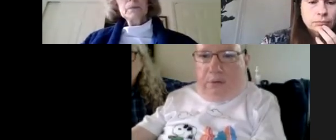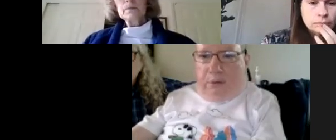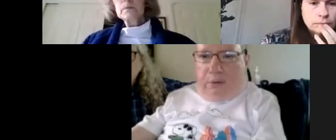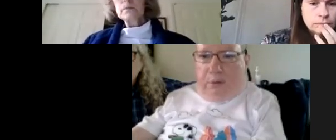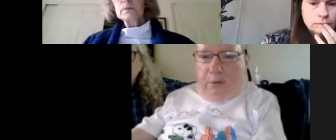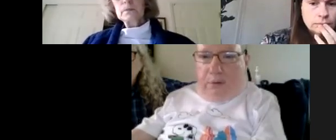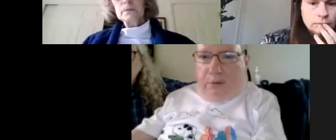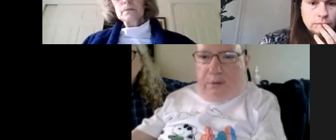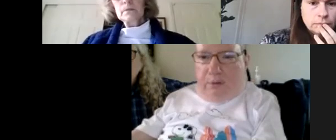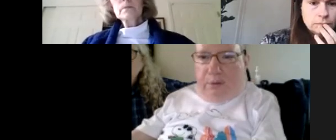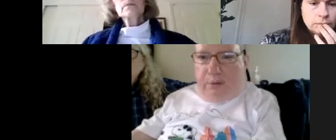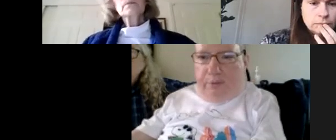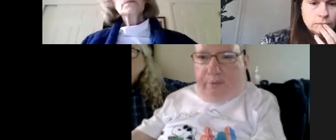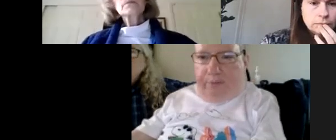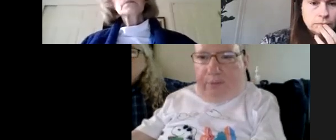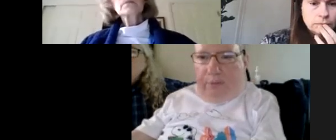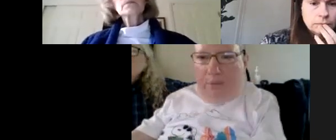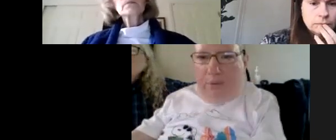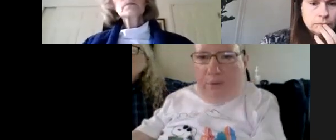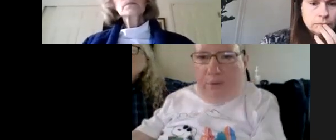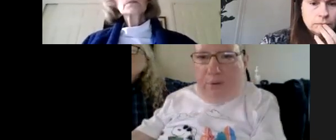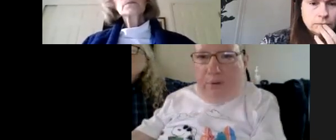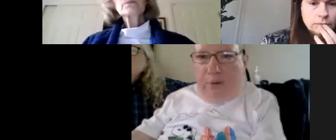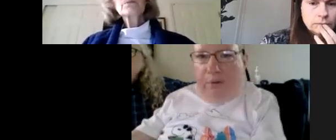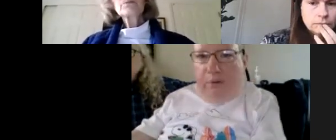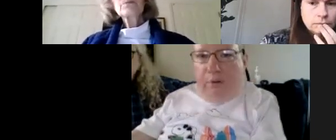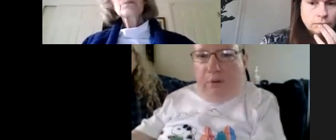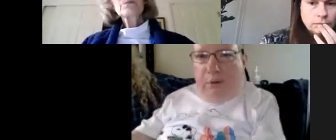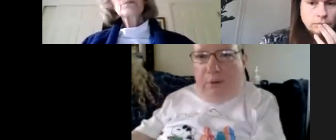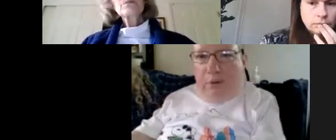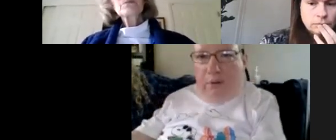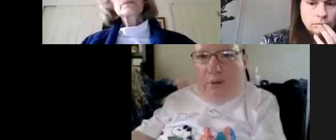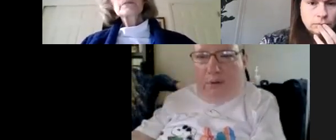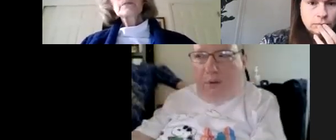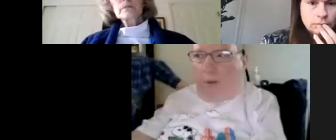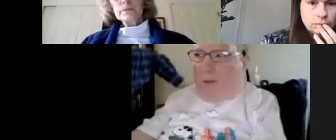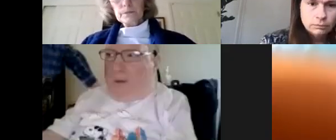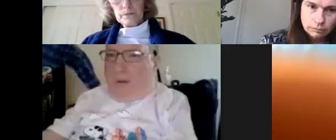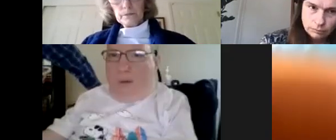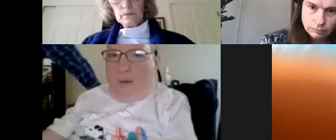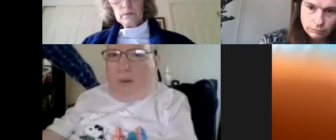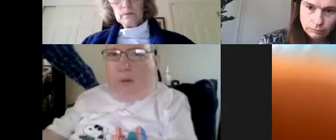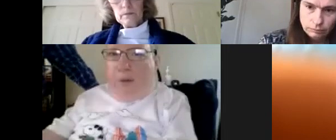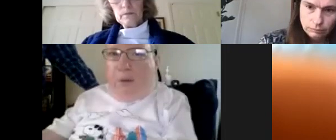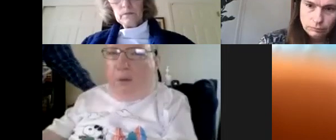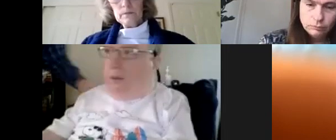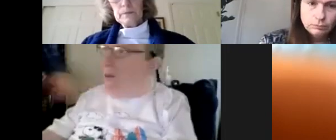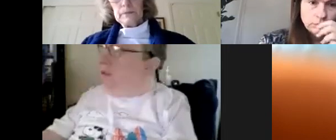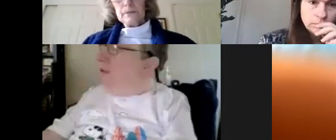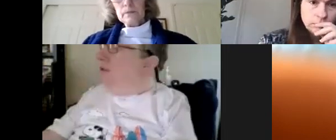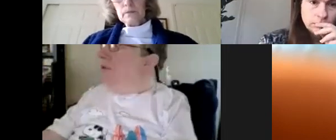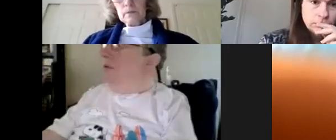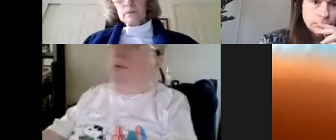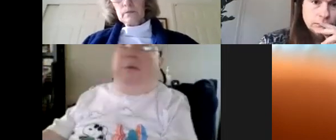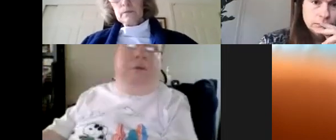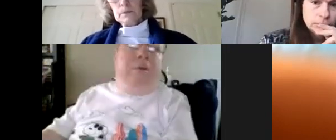her hand raised. There you go, Kara. Thank you. I have two quick questions. The first one I think